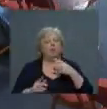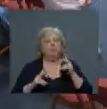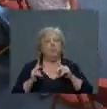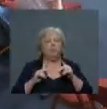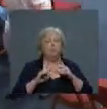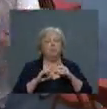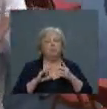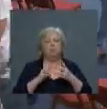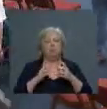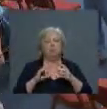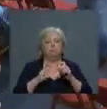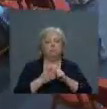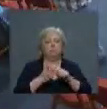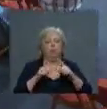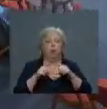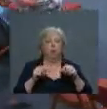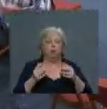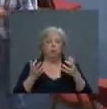comment.